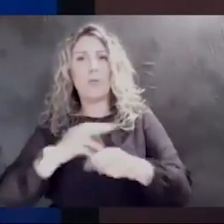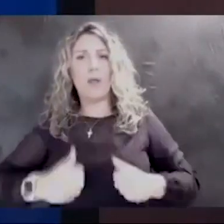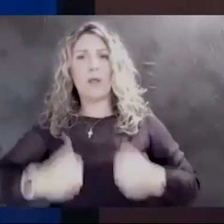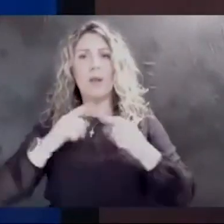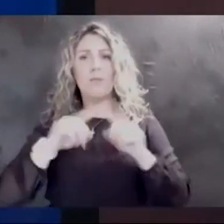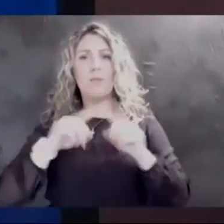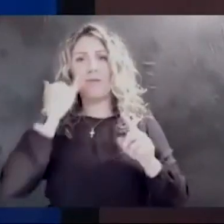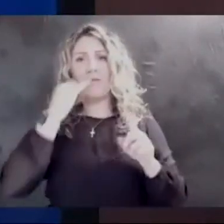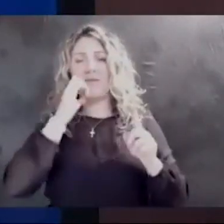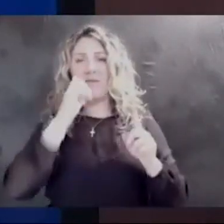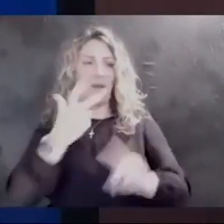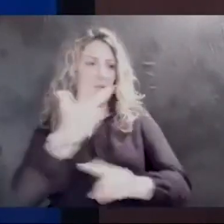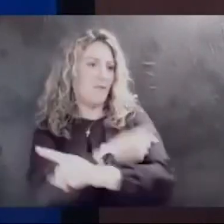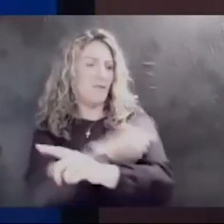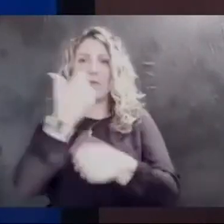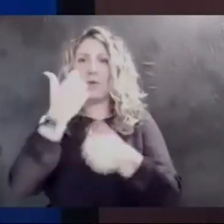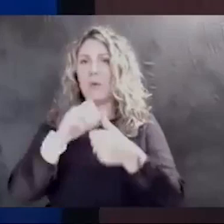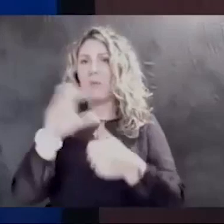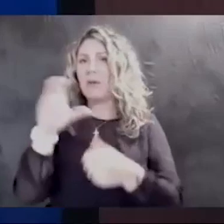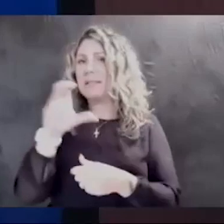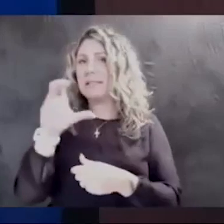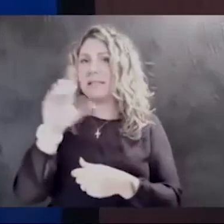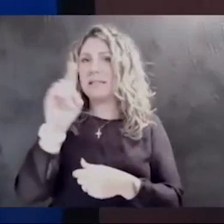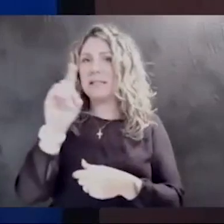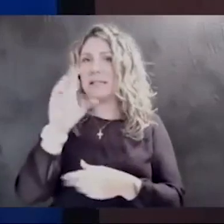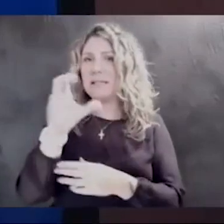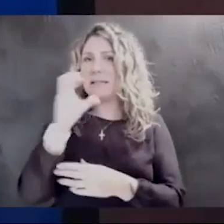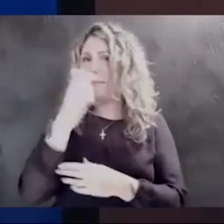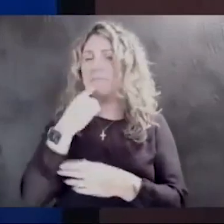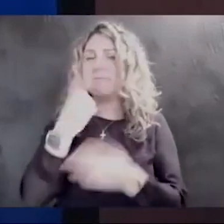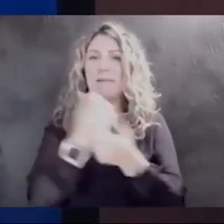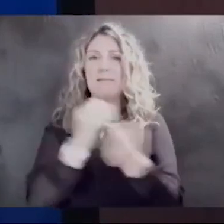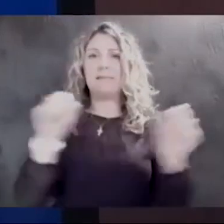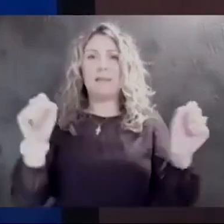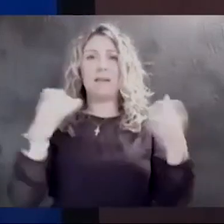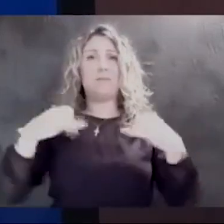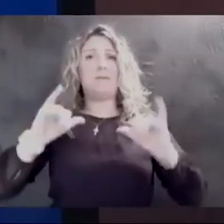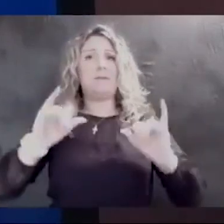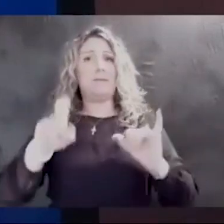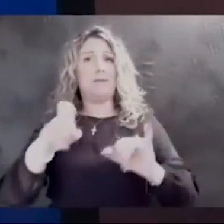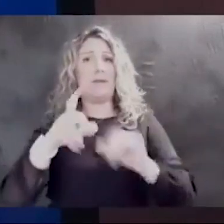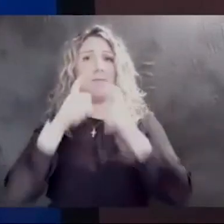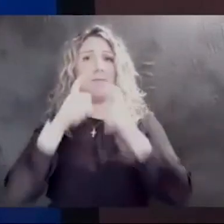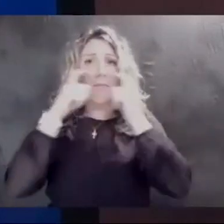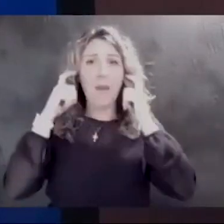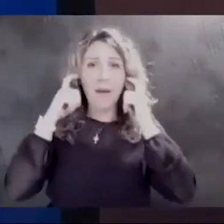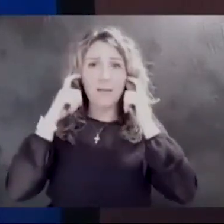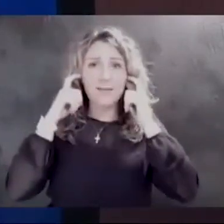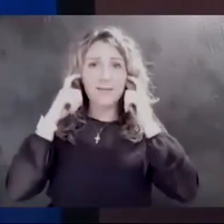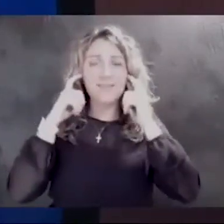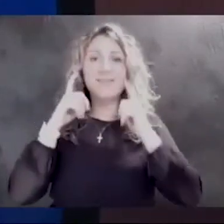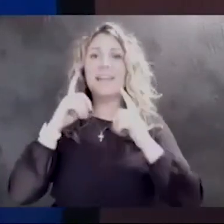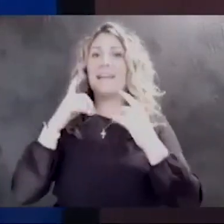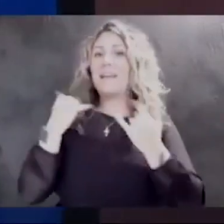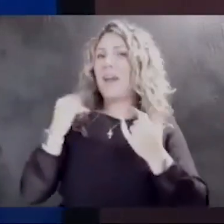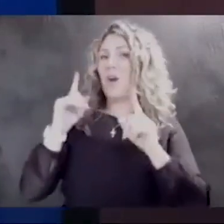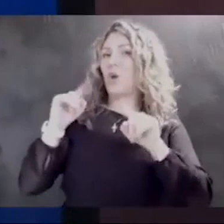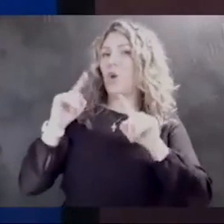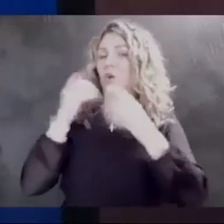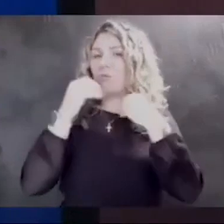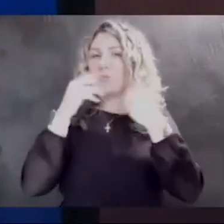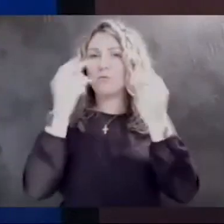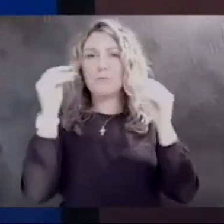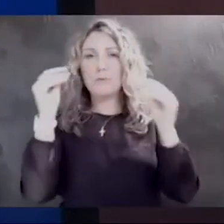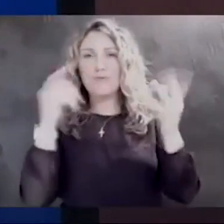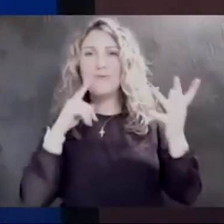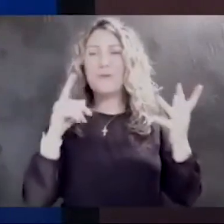the CDC doesn't say that you're safe. The CDC says you should still be wearing a mask. Now, when I go to the grocery store, it means everybody's wearing nobody wants to wear